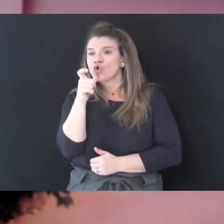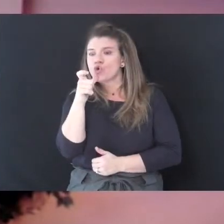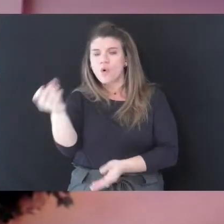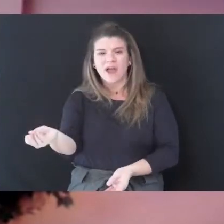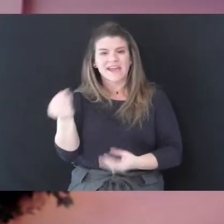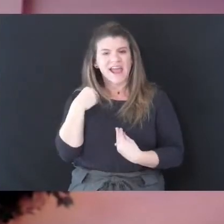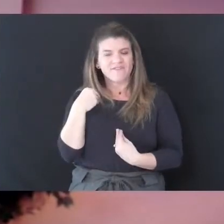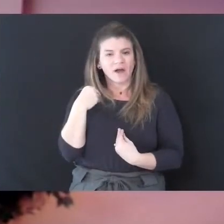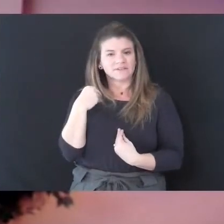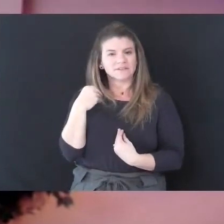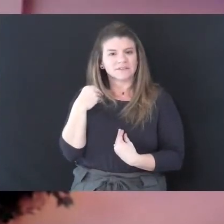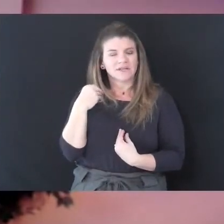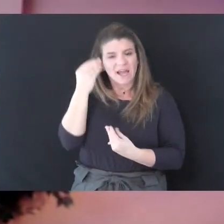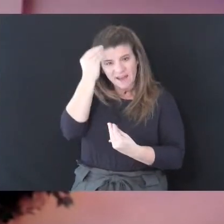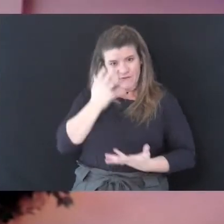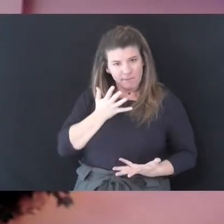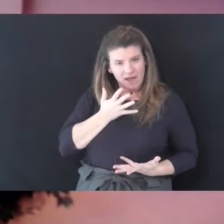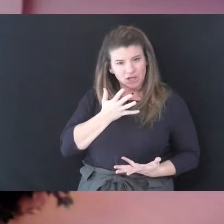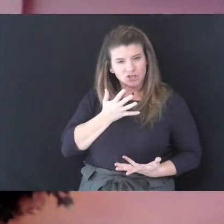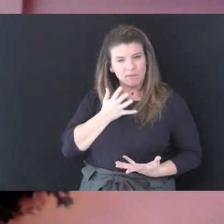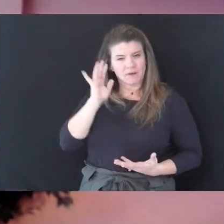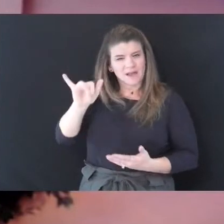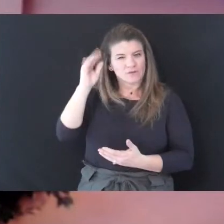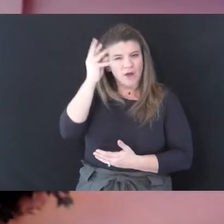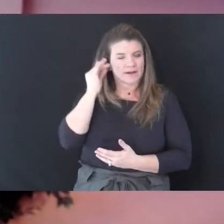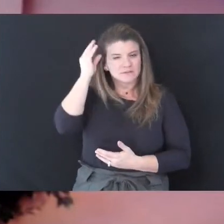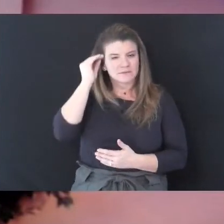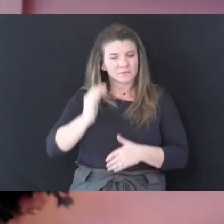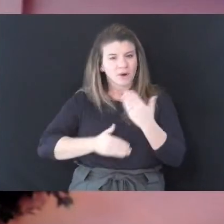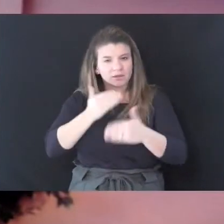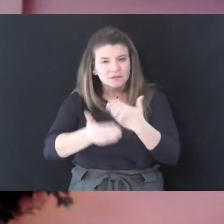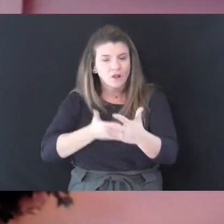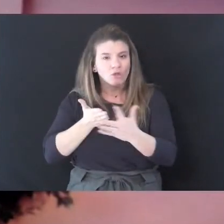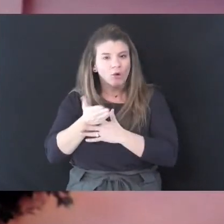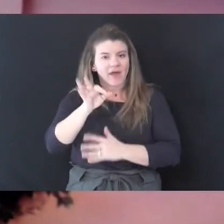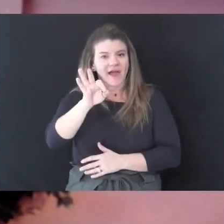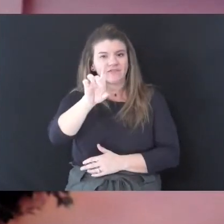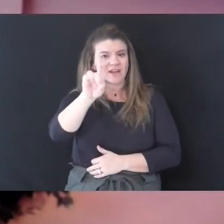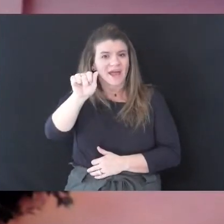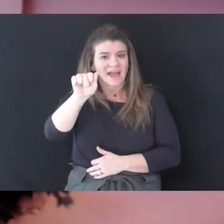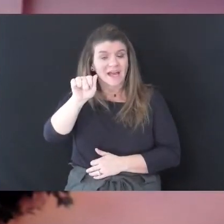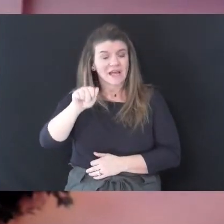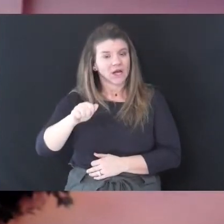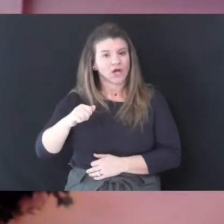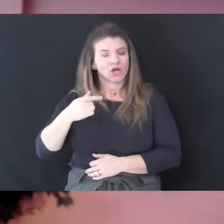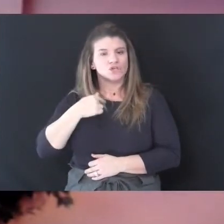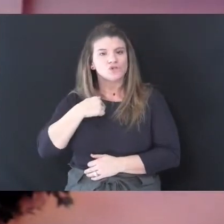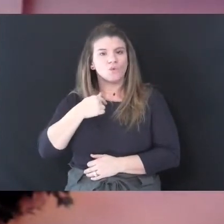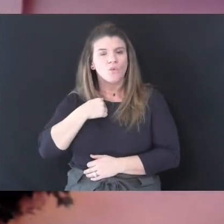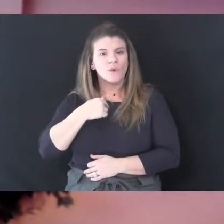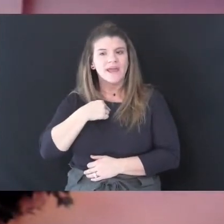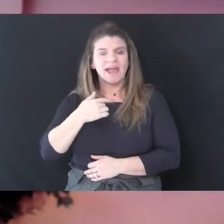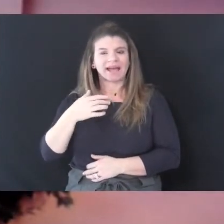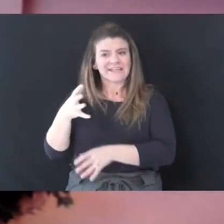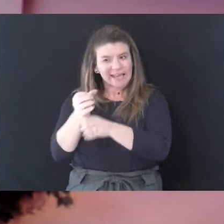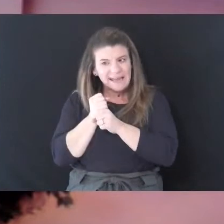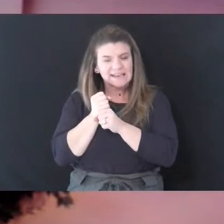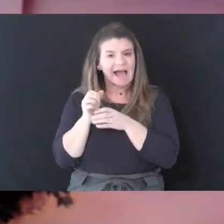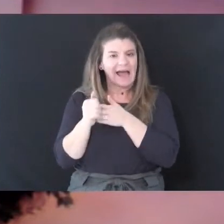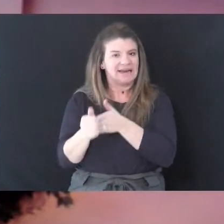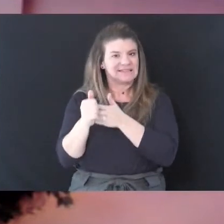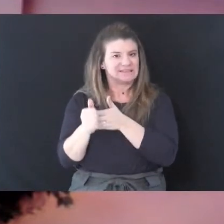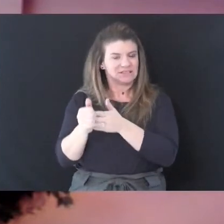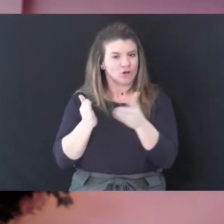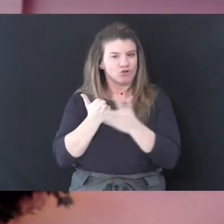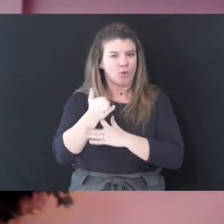us insight about some of the thought process at the FDA. So we very well might get guidance over the Johnson &